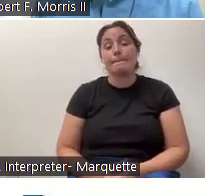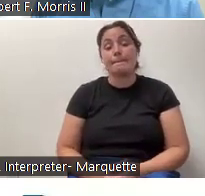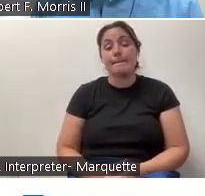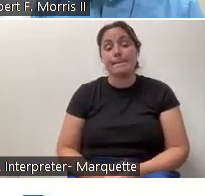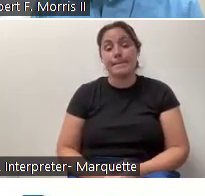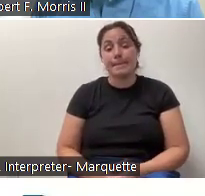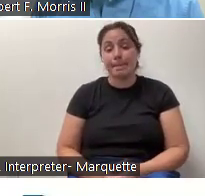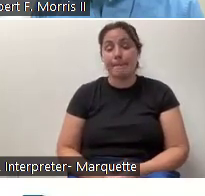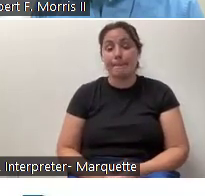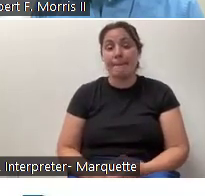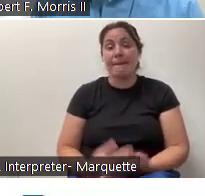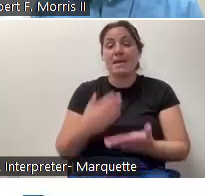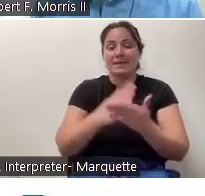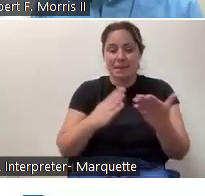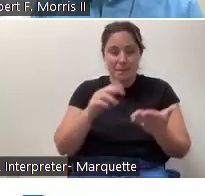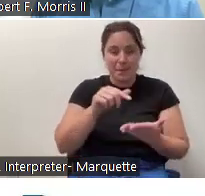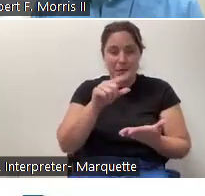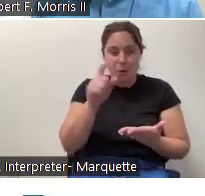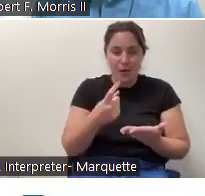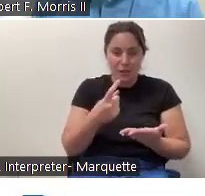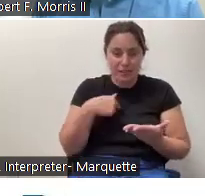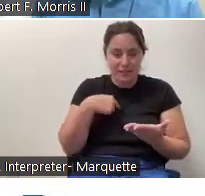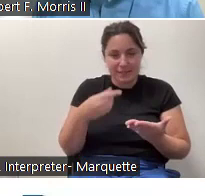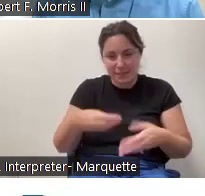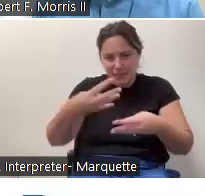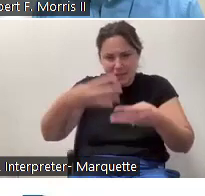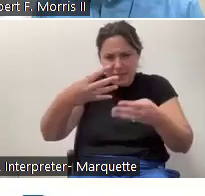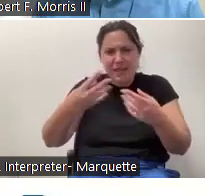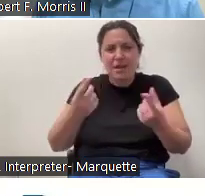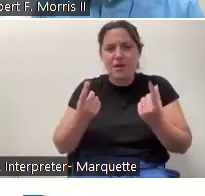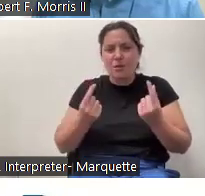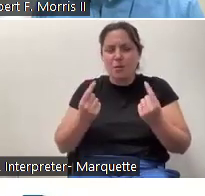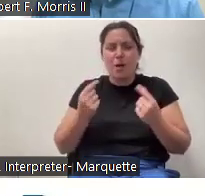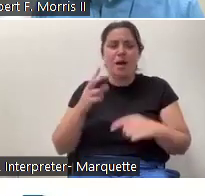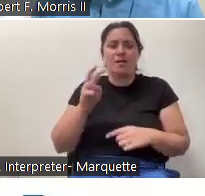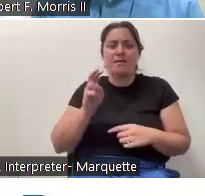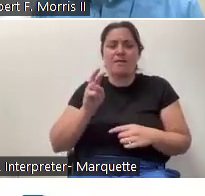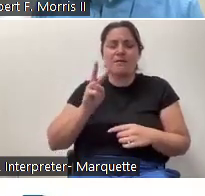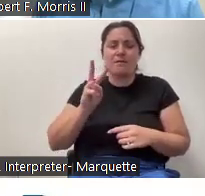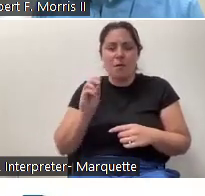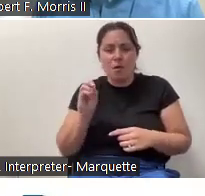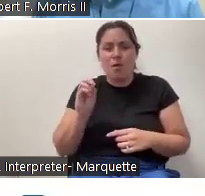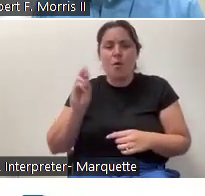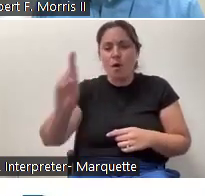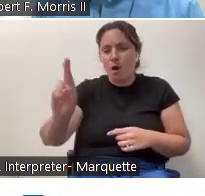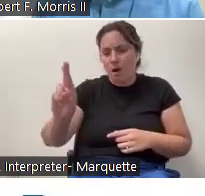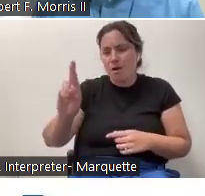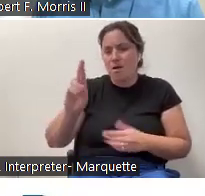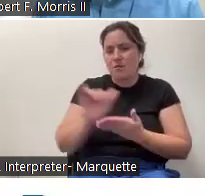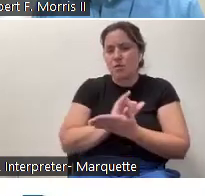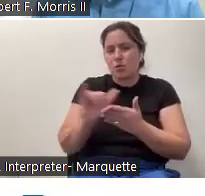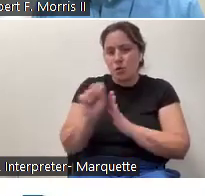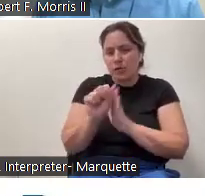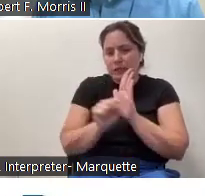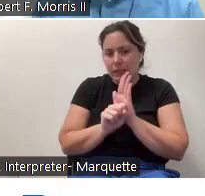of the questions that were coming in so far about working with access vocational rehabilitation in New York State Access VR.